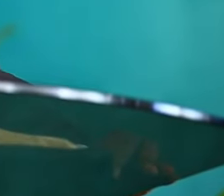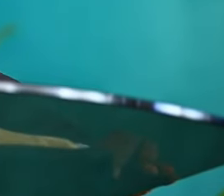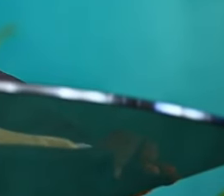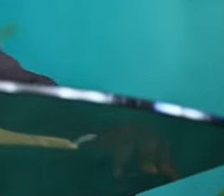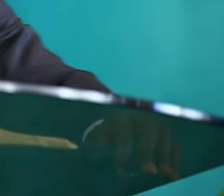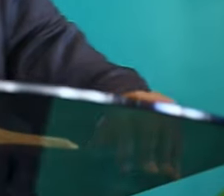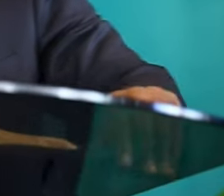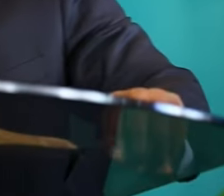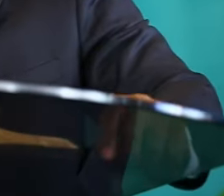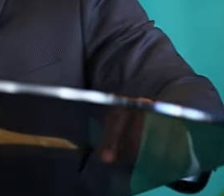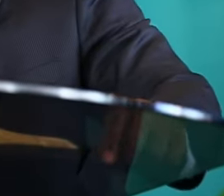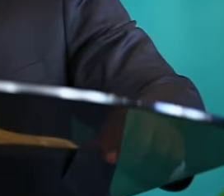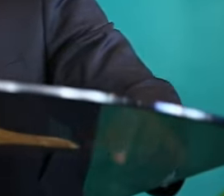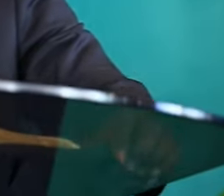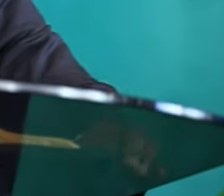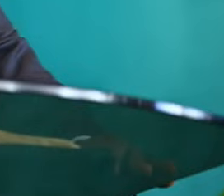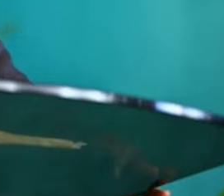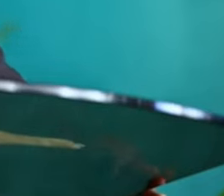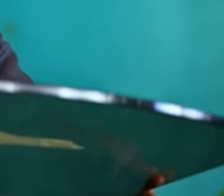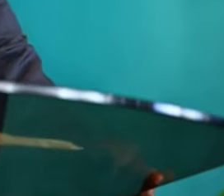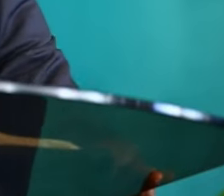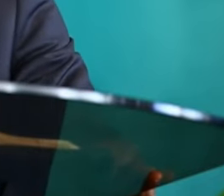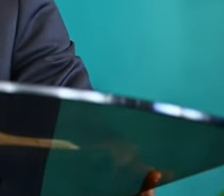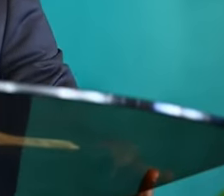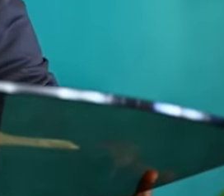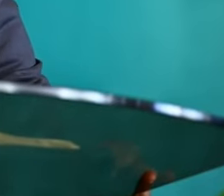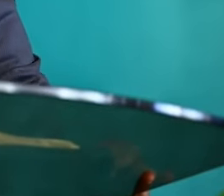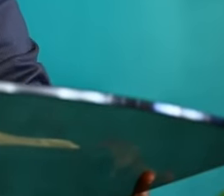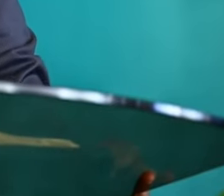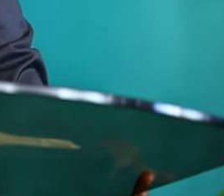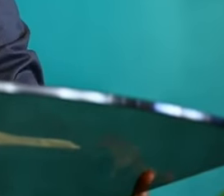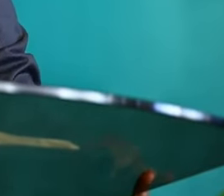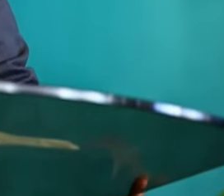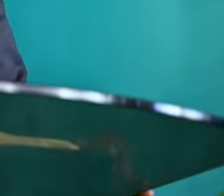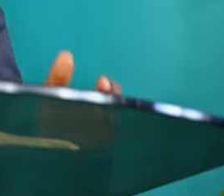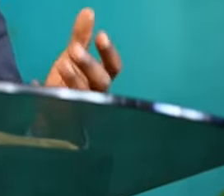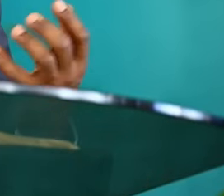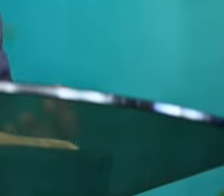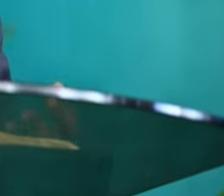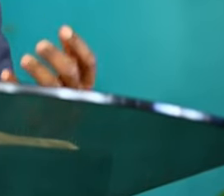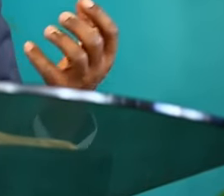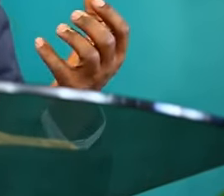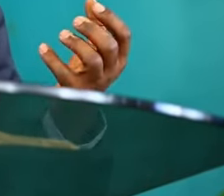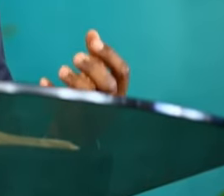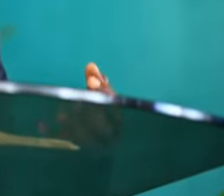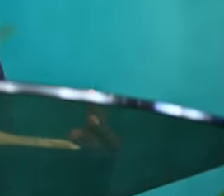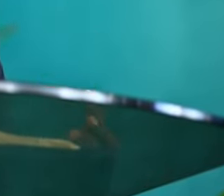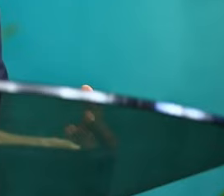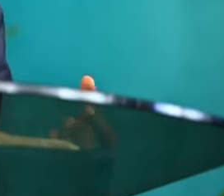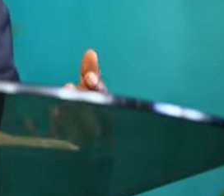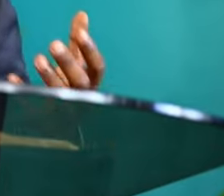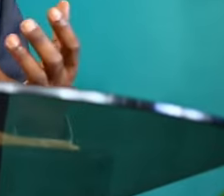And they decide to climb. But the most interesting thing to me in